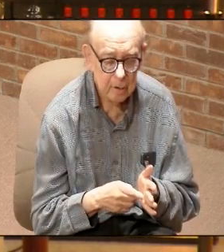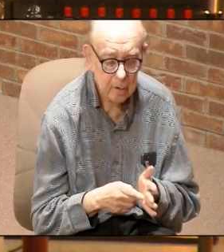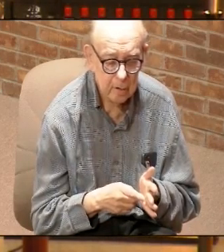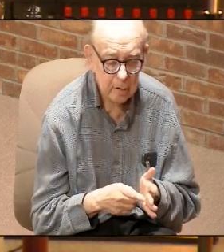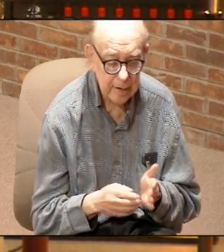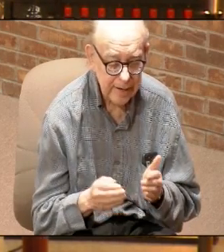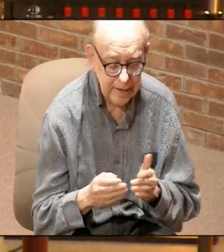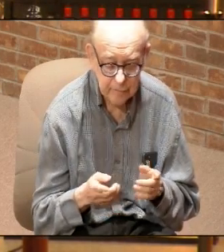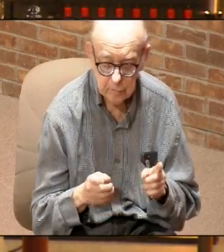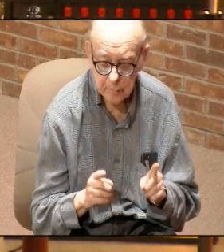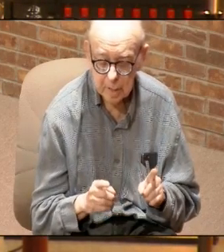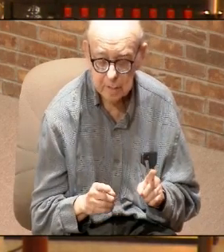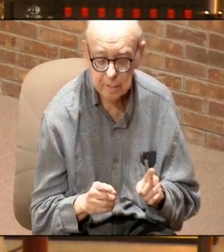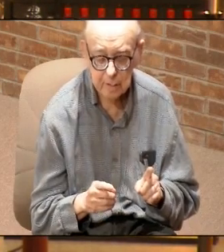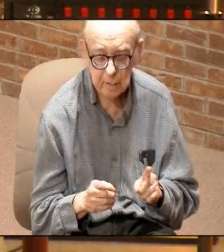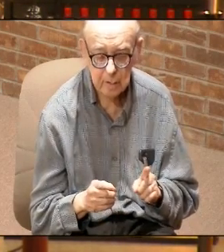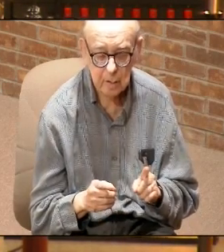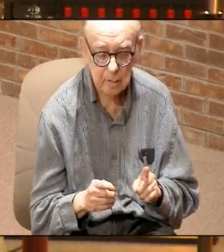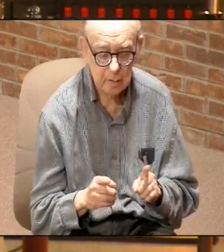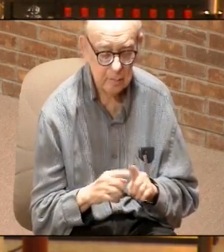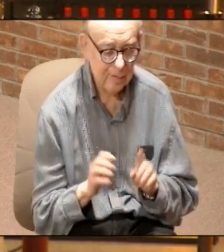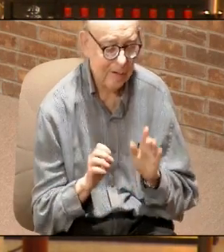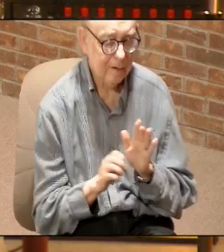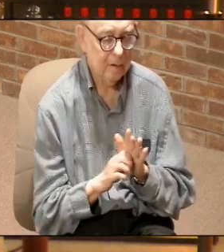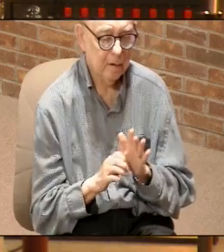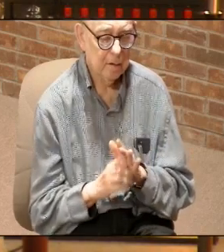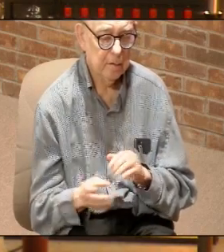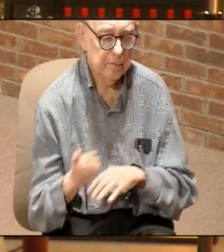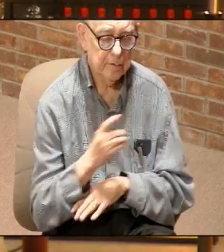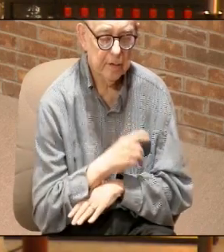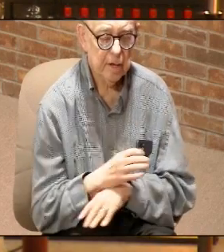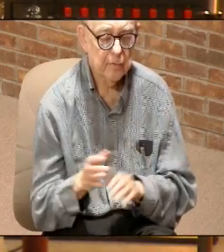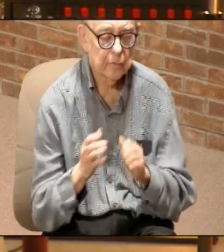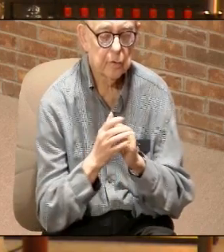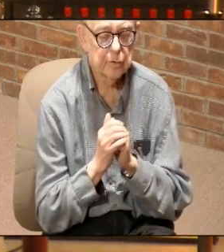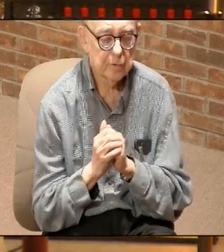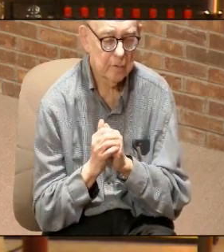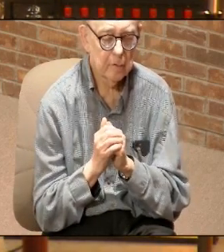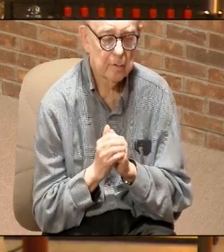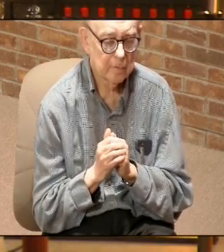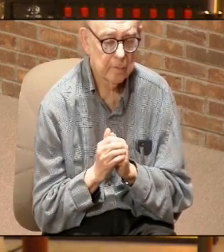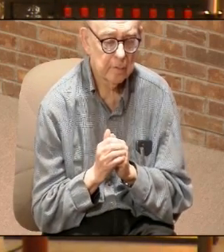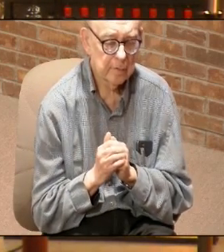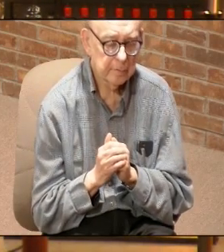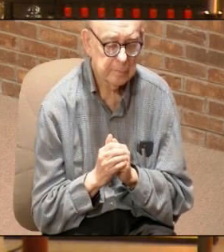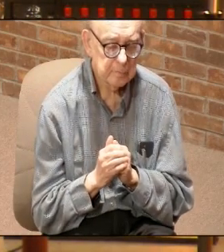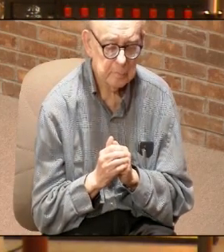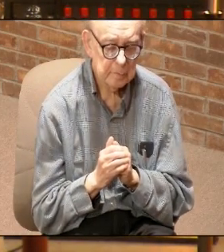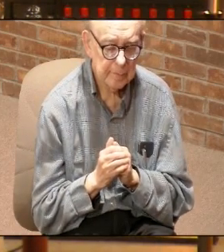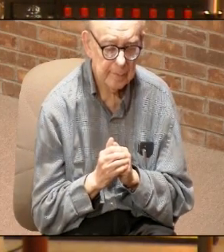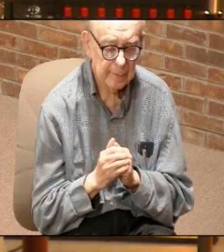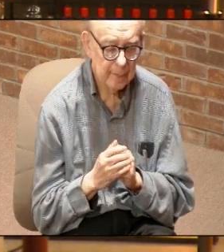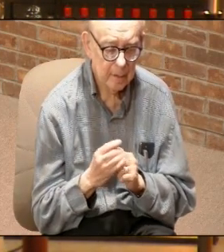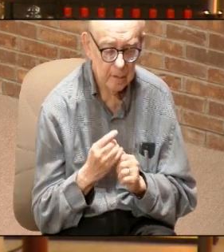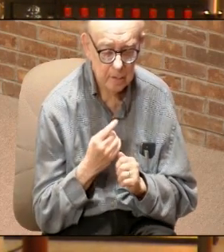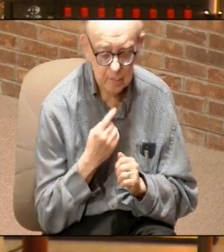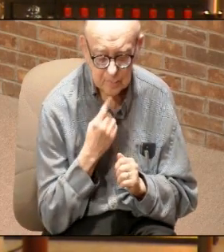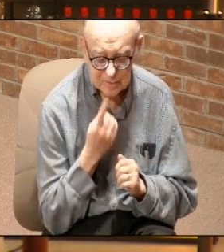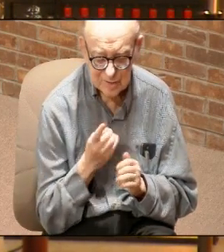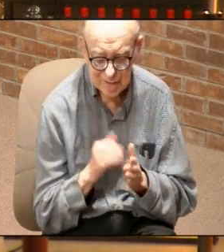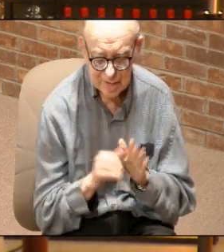And even when, like for instance, the day of worship, like we'll say it's